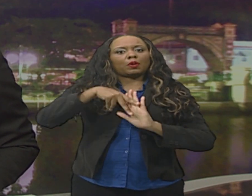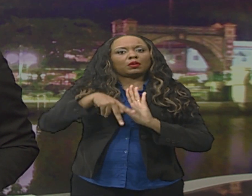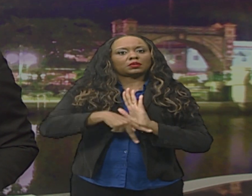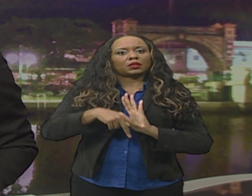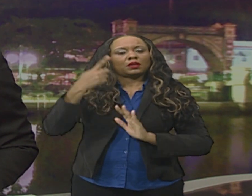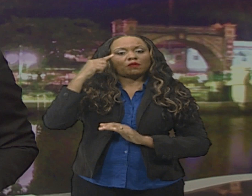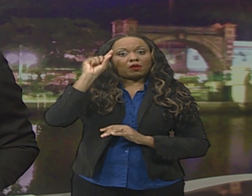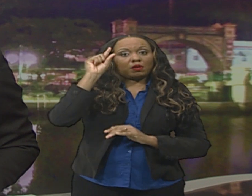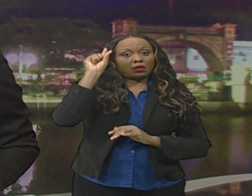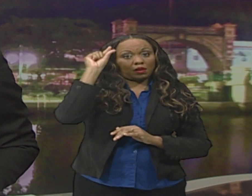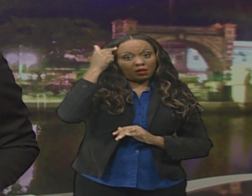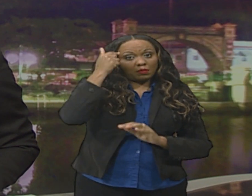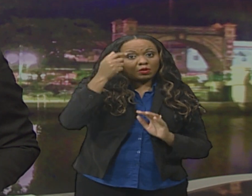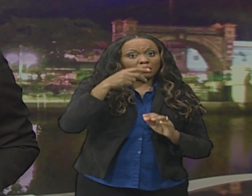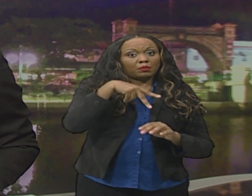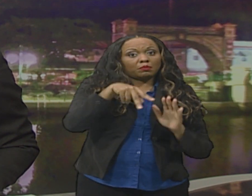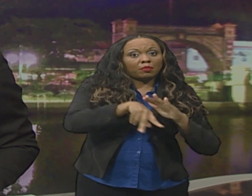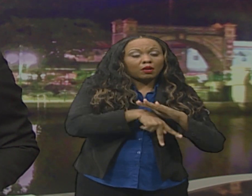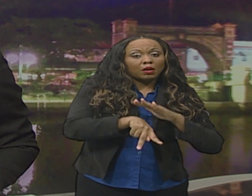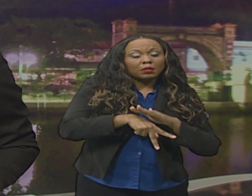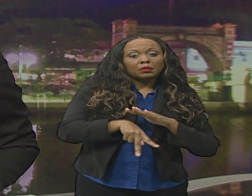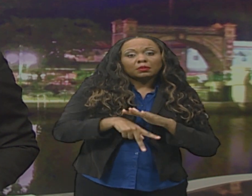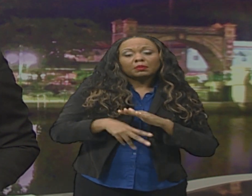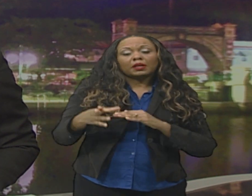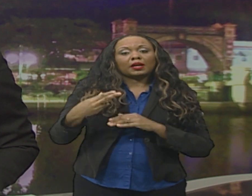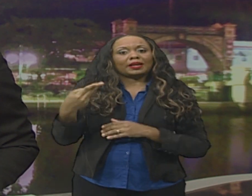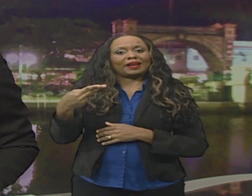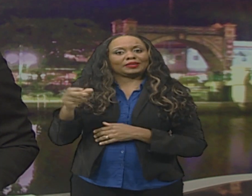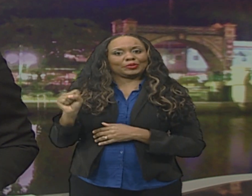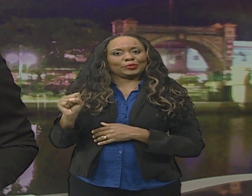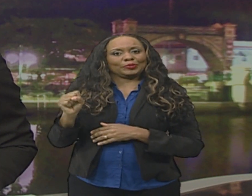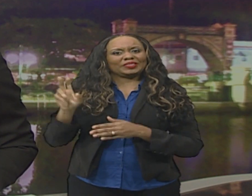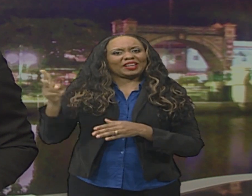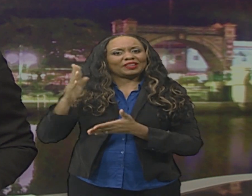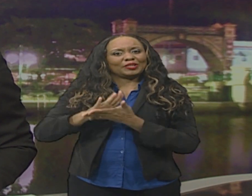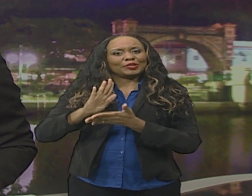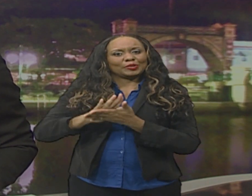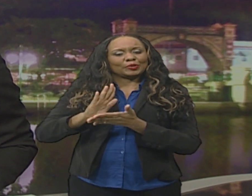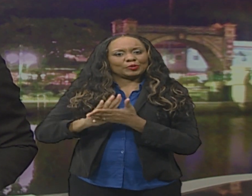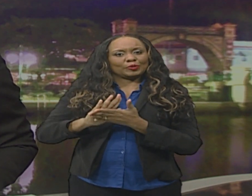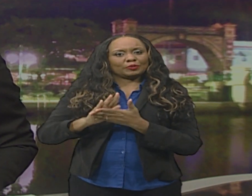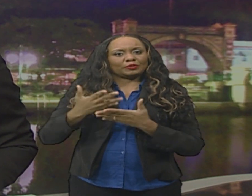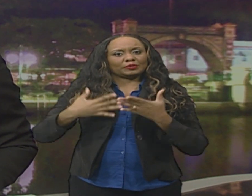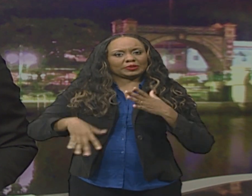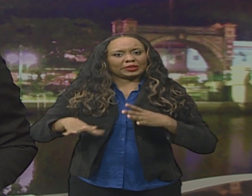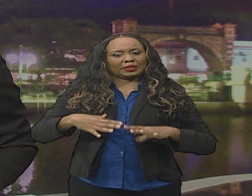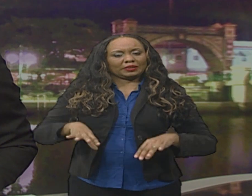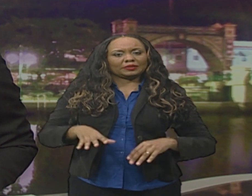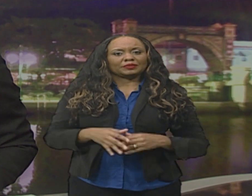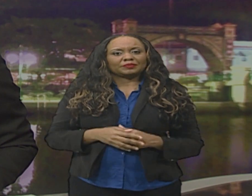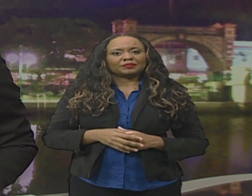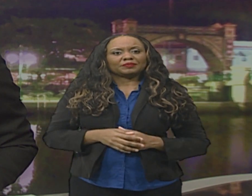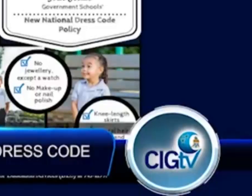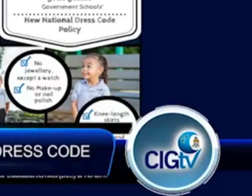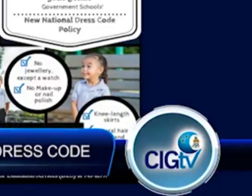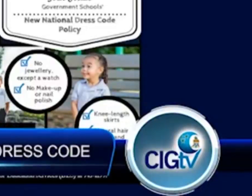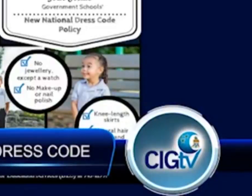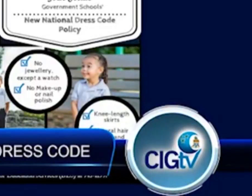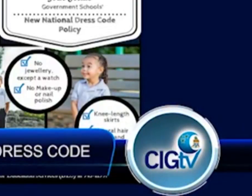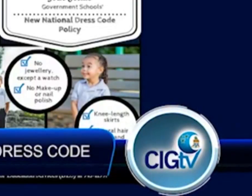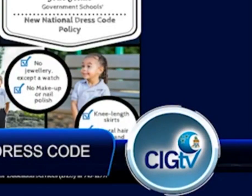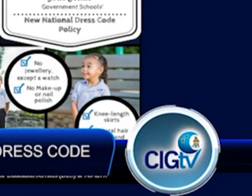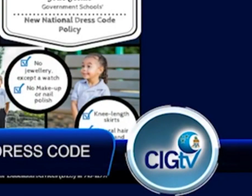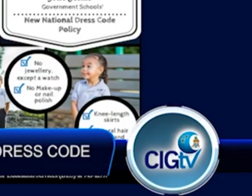primary and high schools in the British Overseas Territory. We have a report from CIG TV. The policy